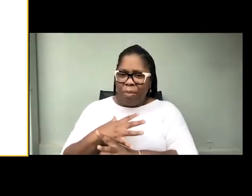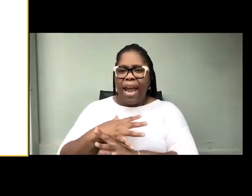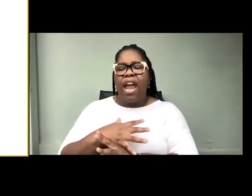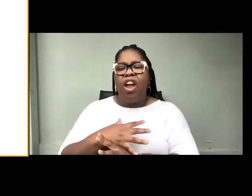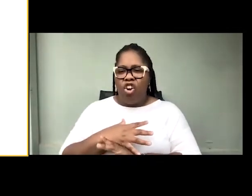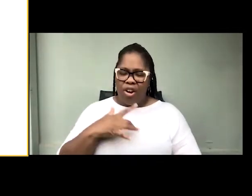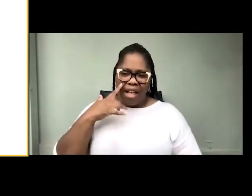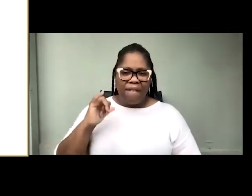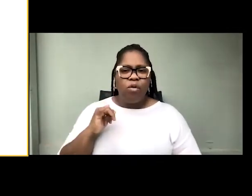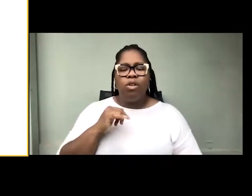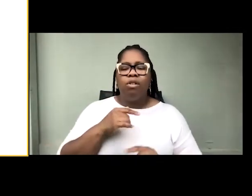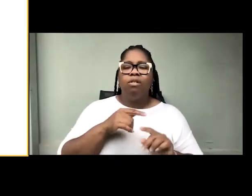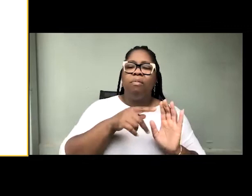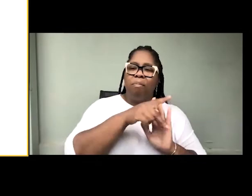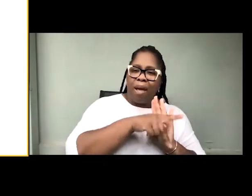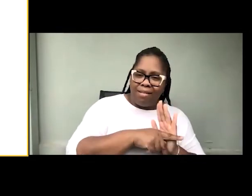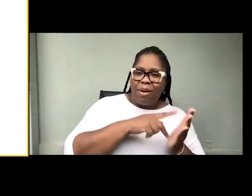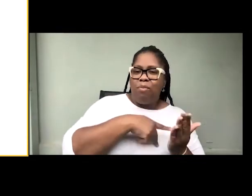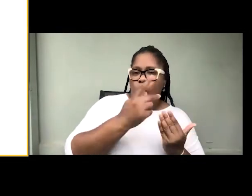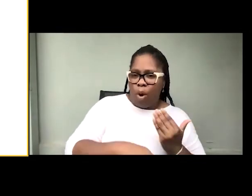program perspective for these changing demographics.